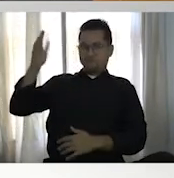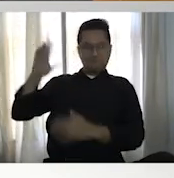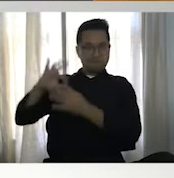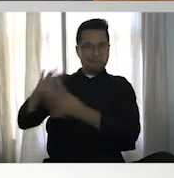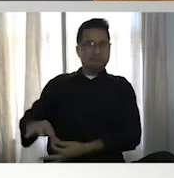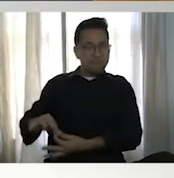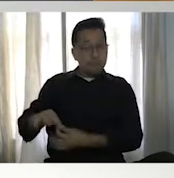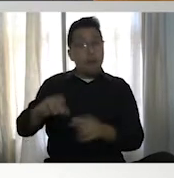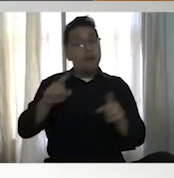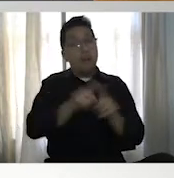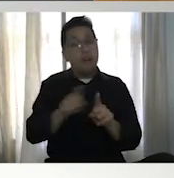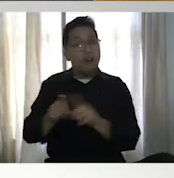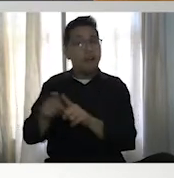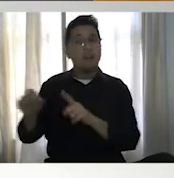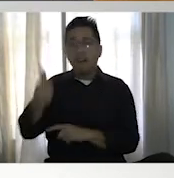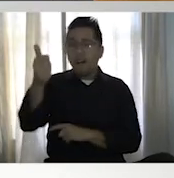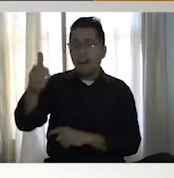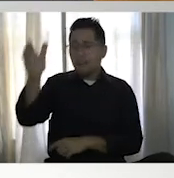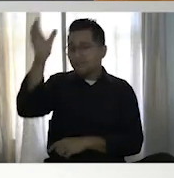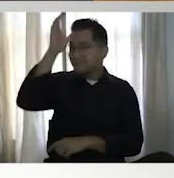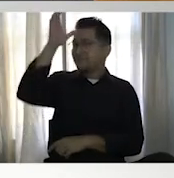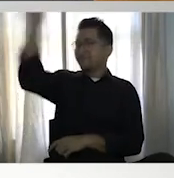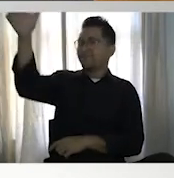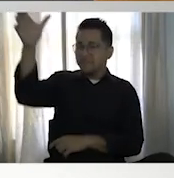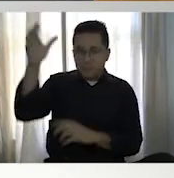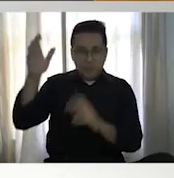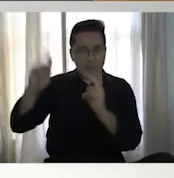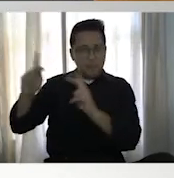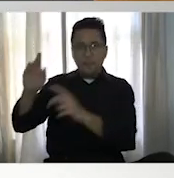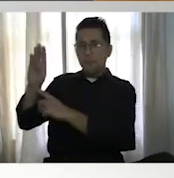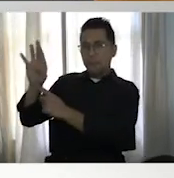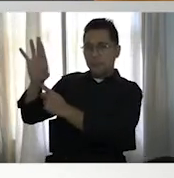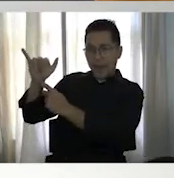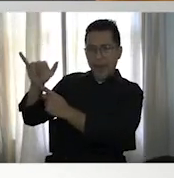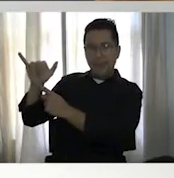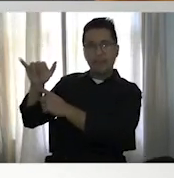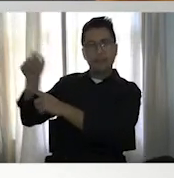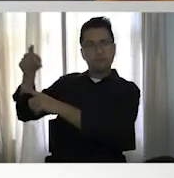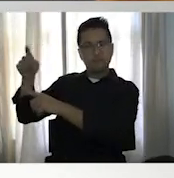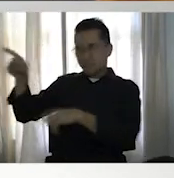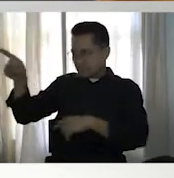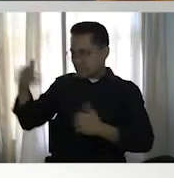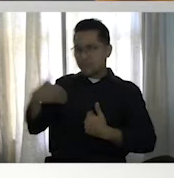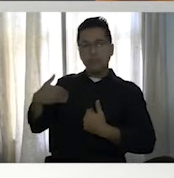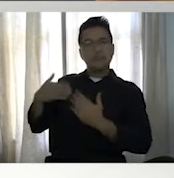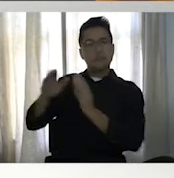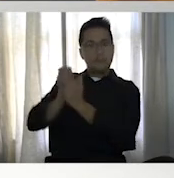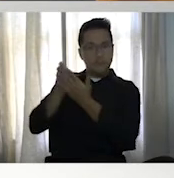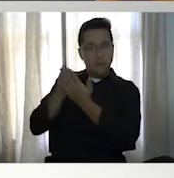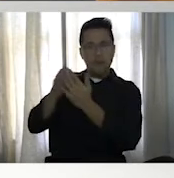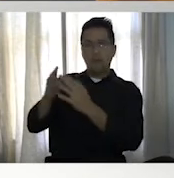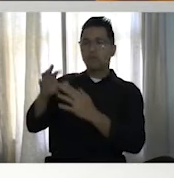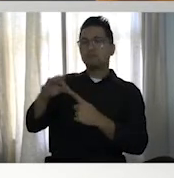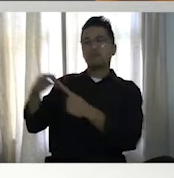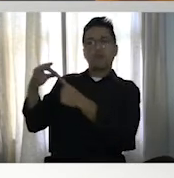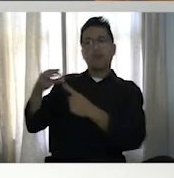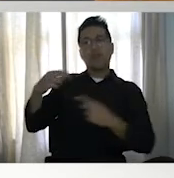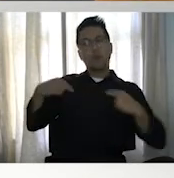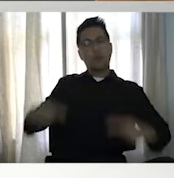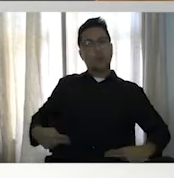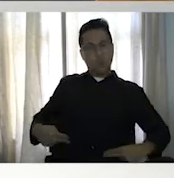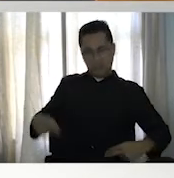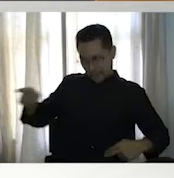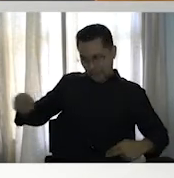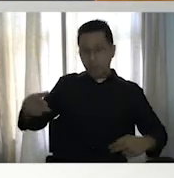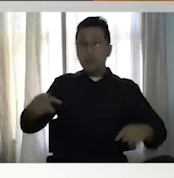some other brilliant people, including Barry Prezant, listed here, that has a book, Uniquely Human, which we have here, but